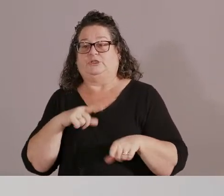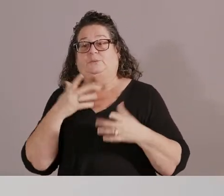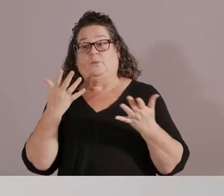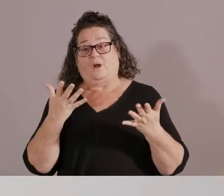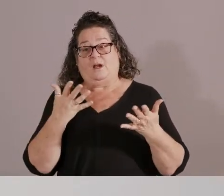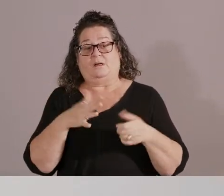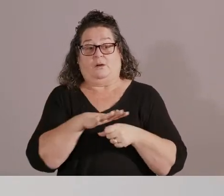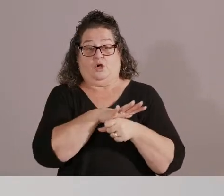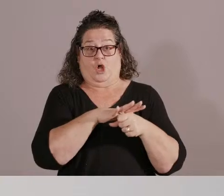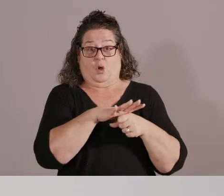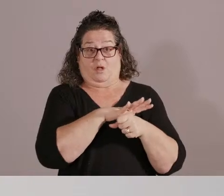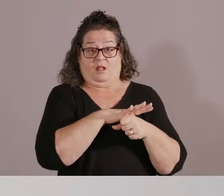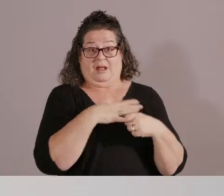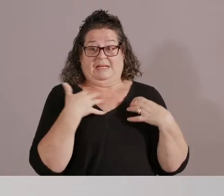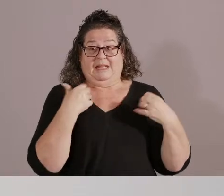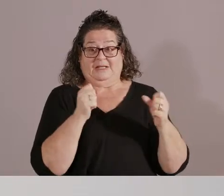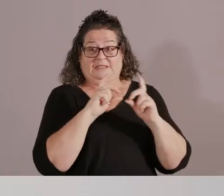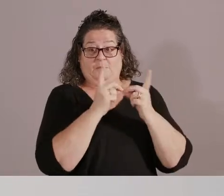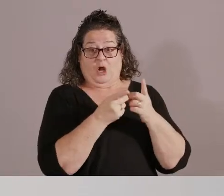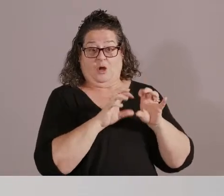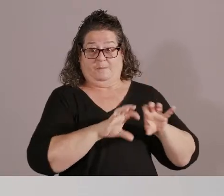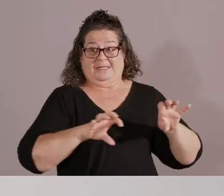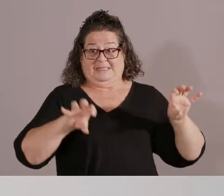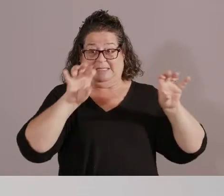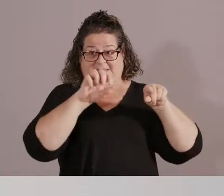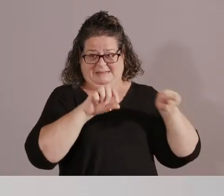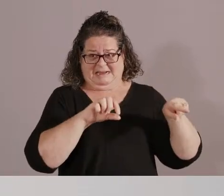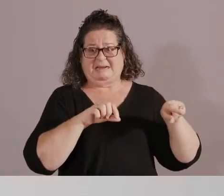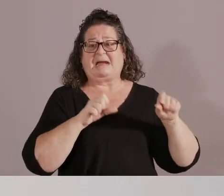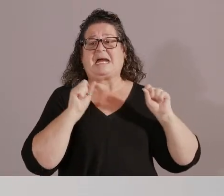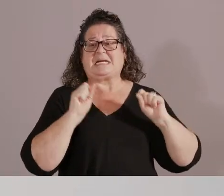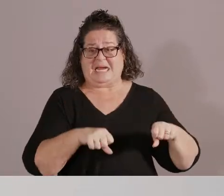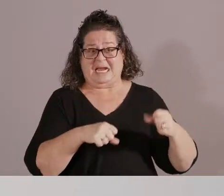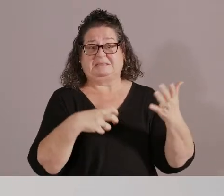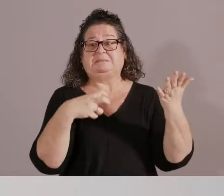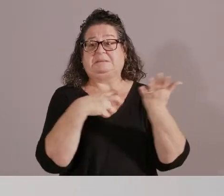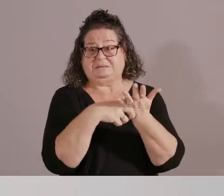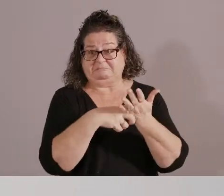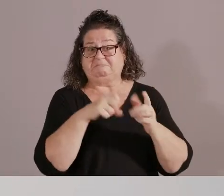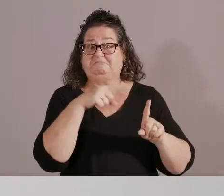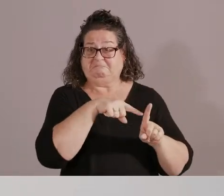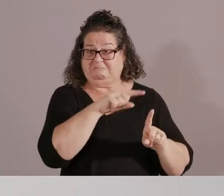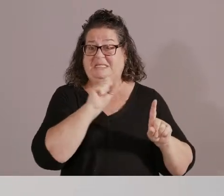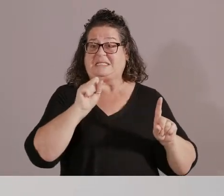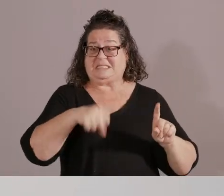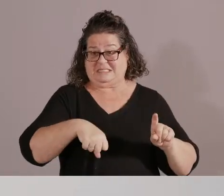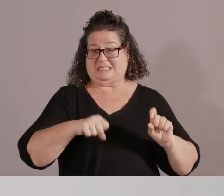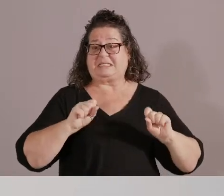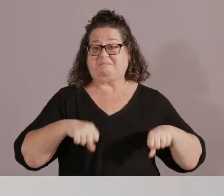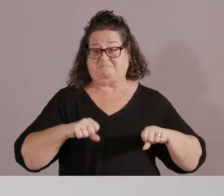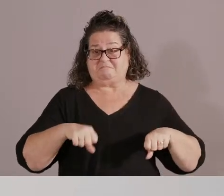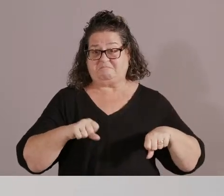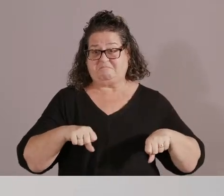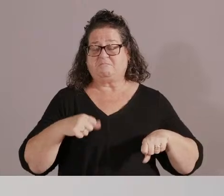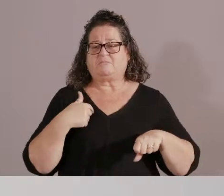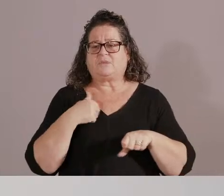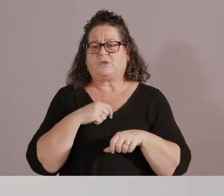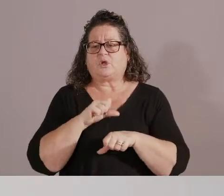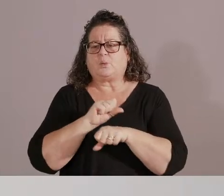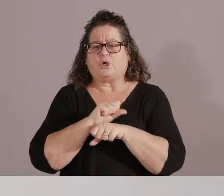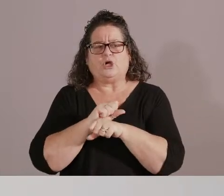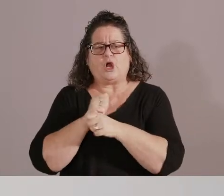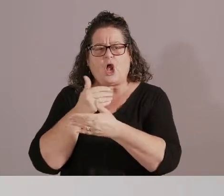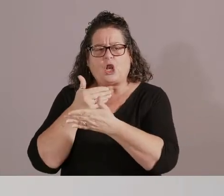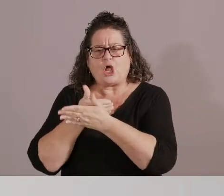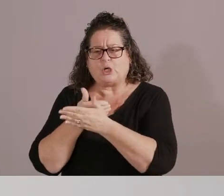the authority to enforce these. We work very closely with DLLC on our enforcement at the state, but it